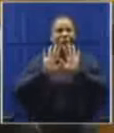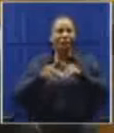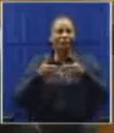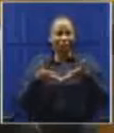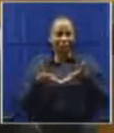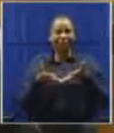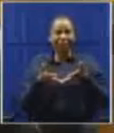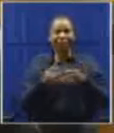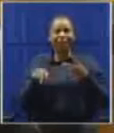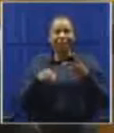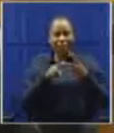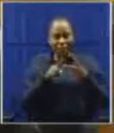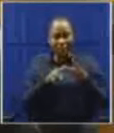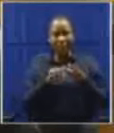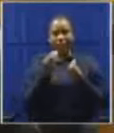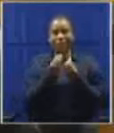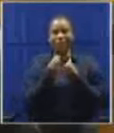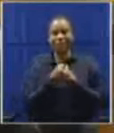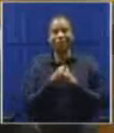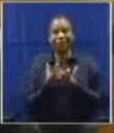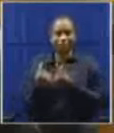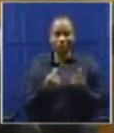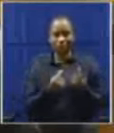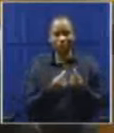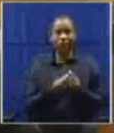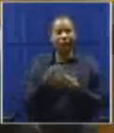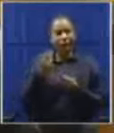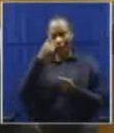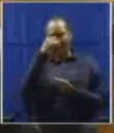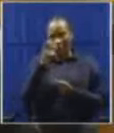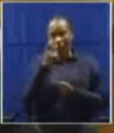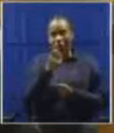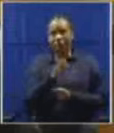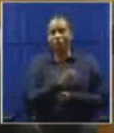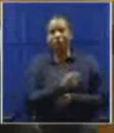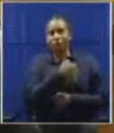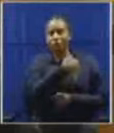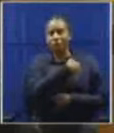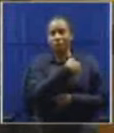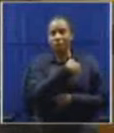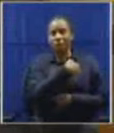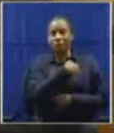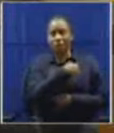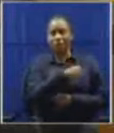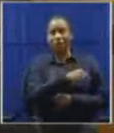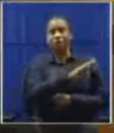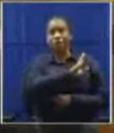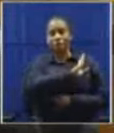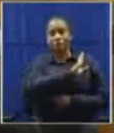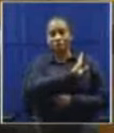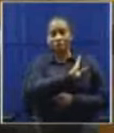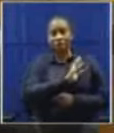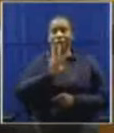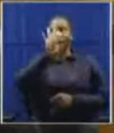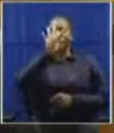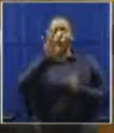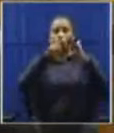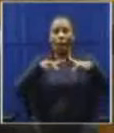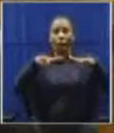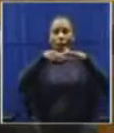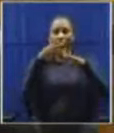I think that the anthem that we have, which is sung in four languages, I once said to